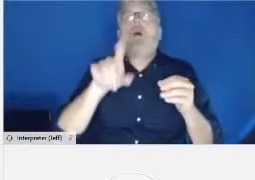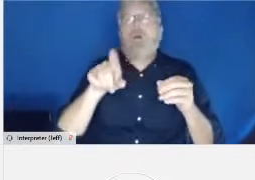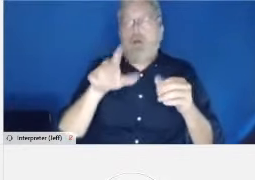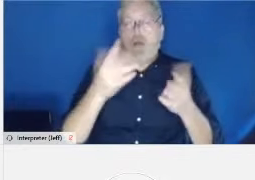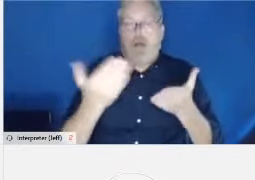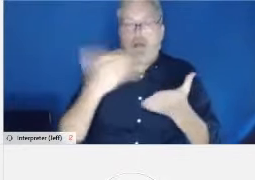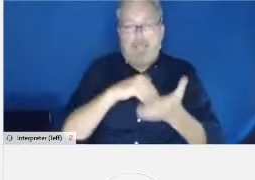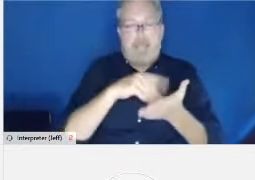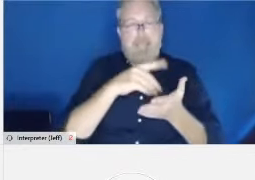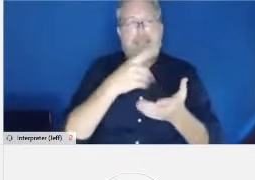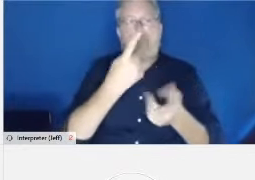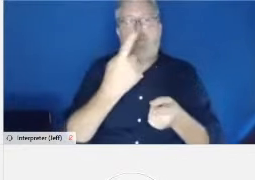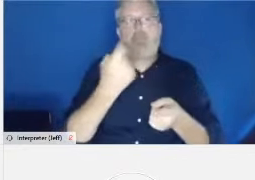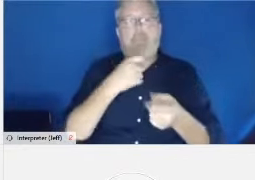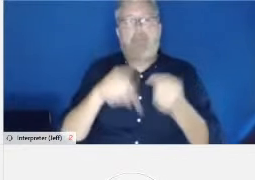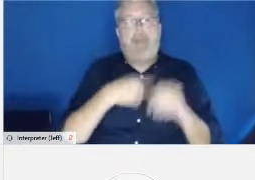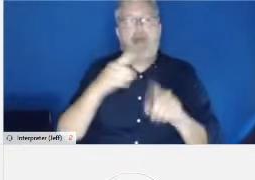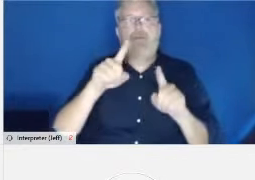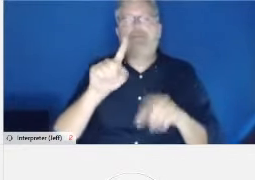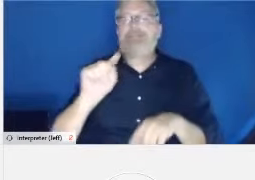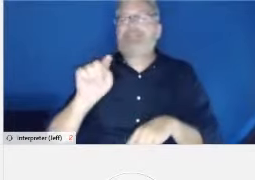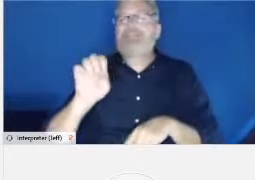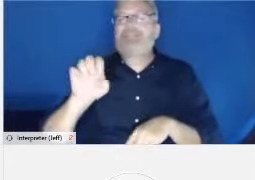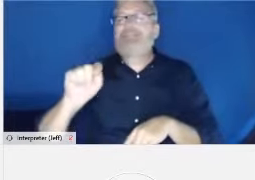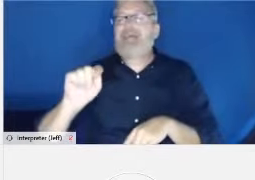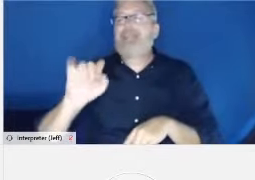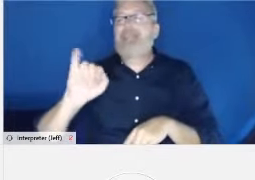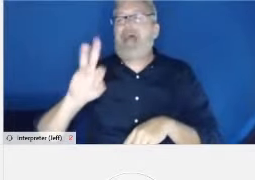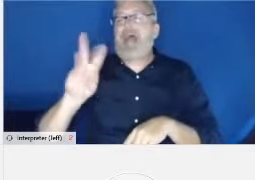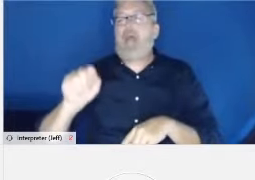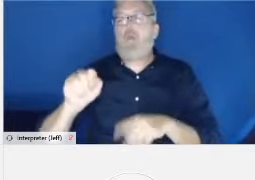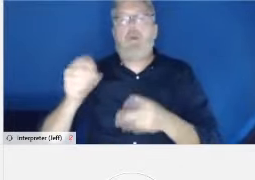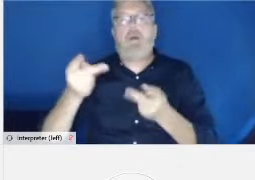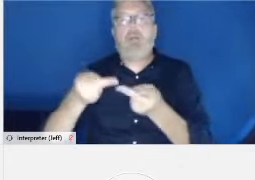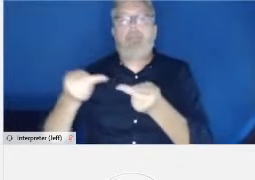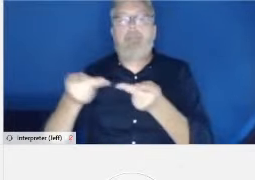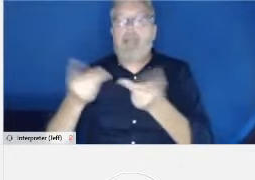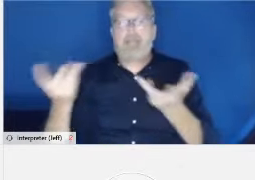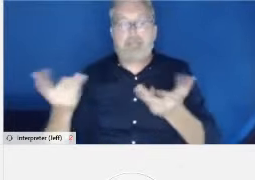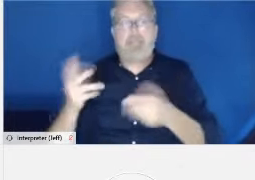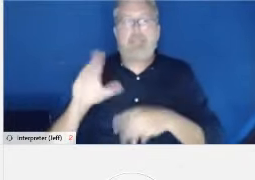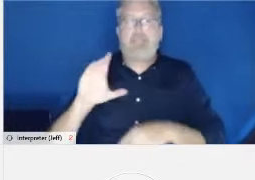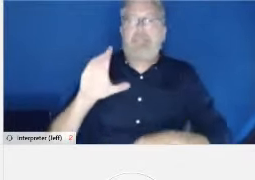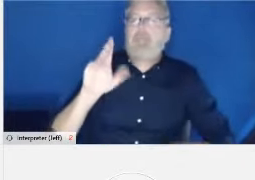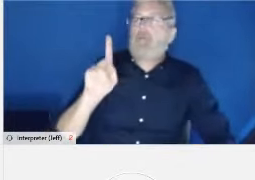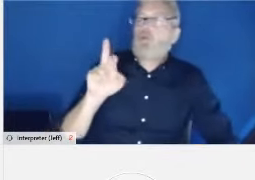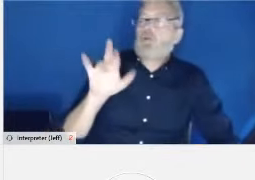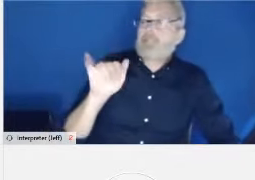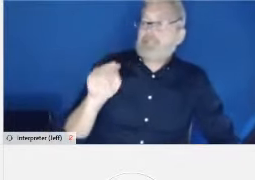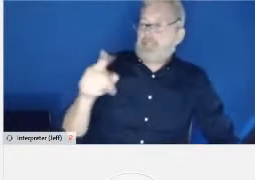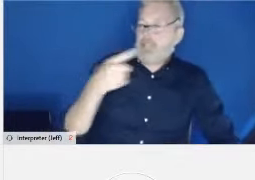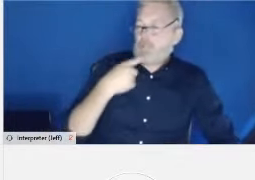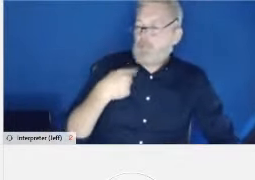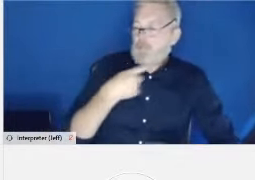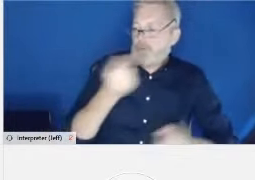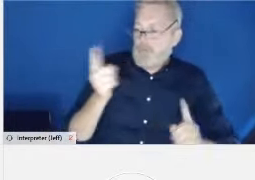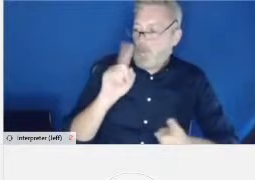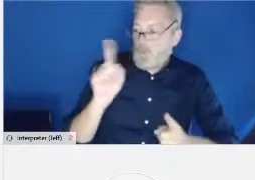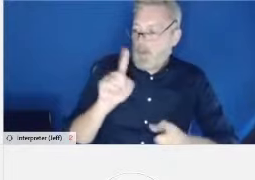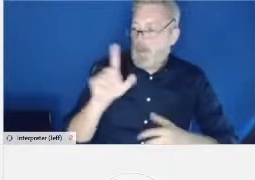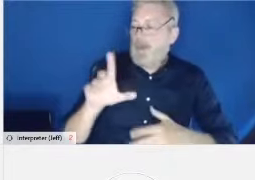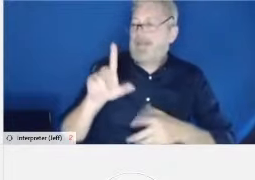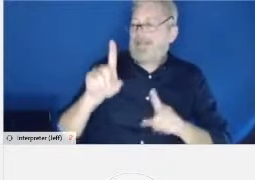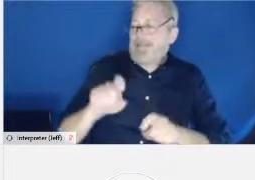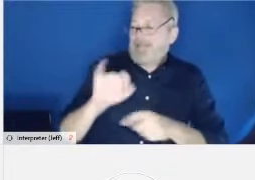Right, again, another question about the Test Iowa location. Kristen Obing, can you again state, will the